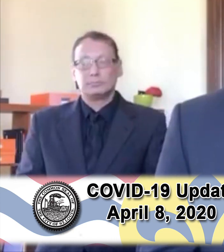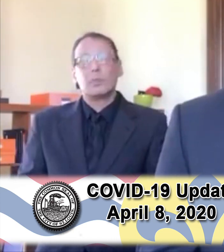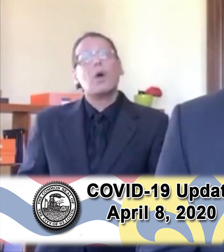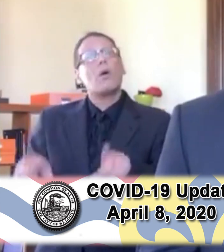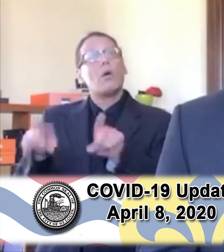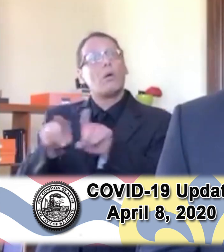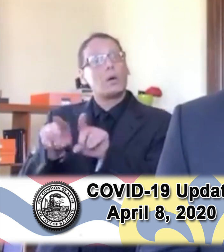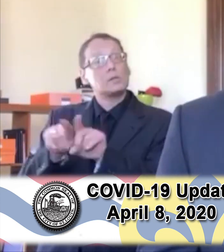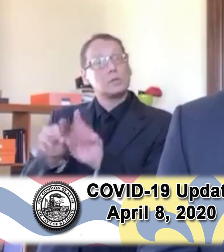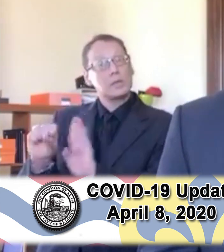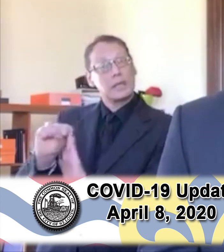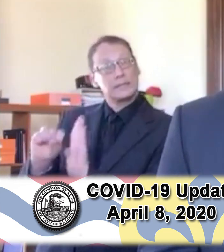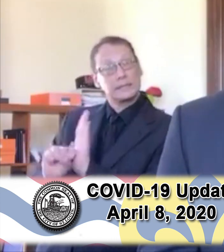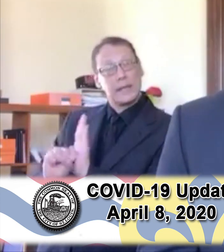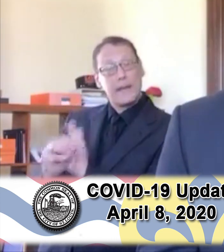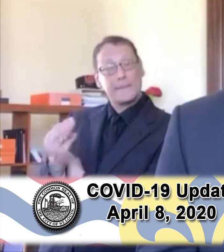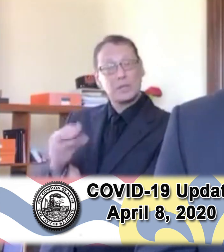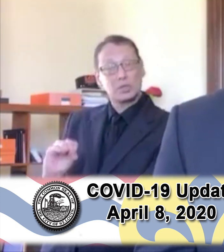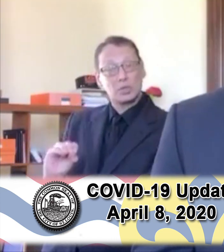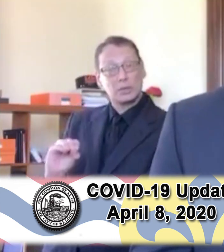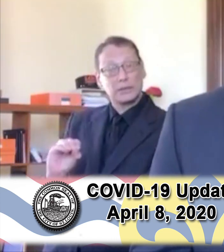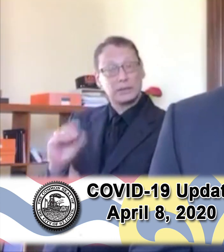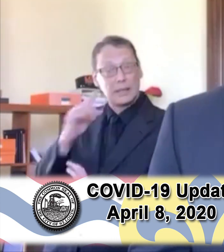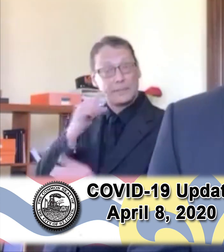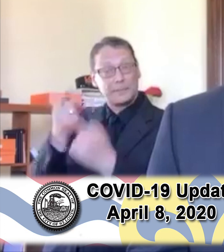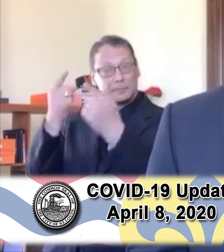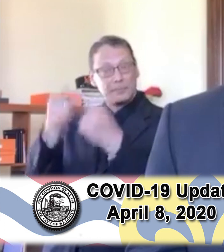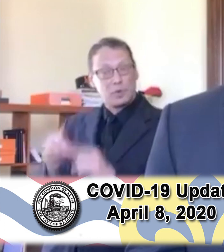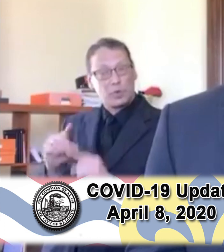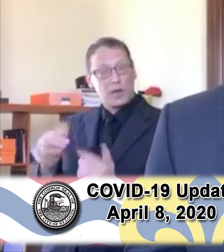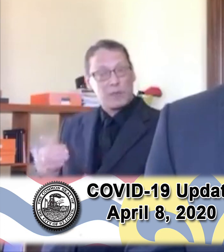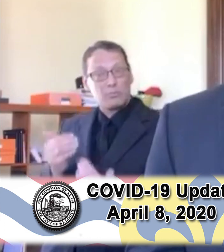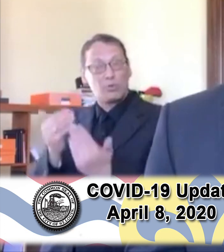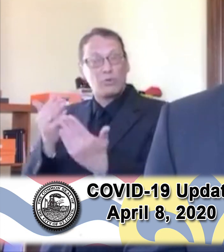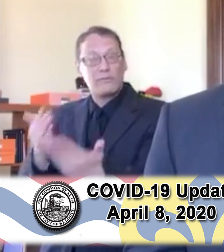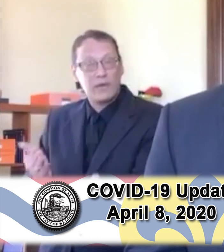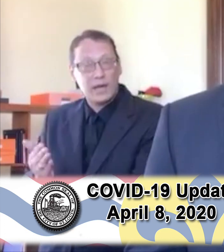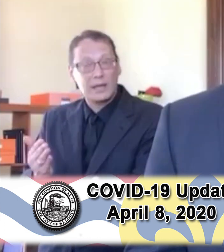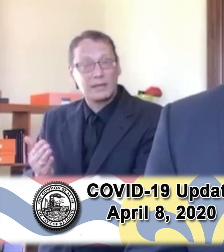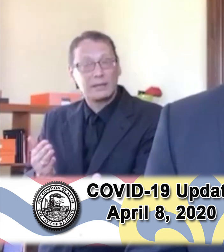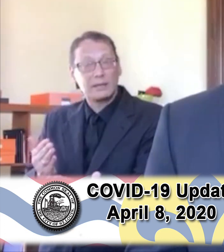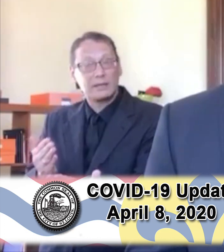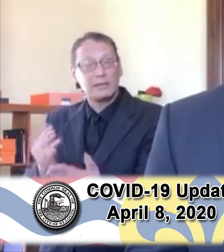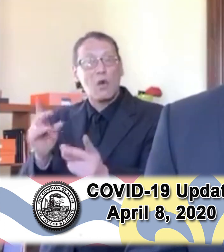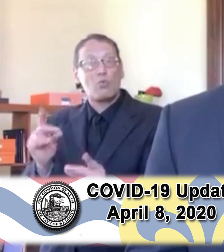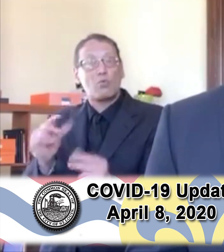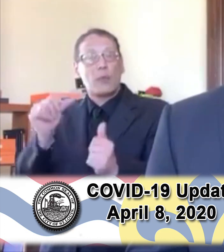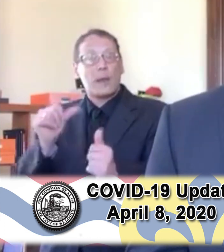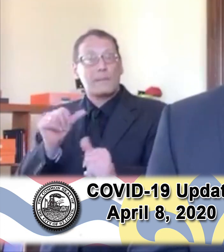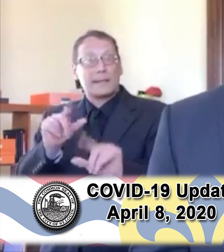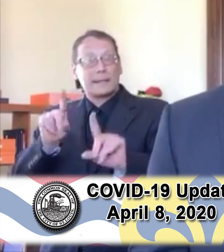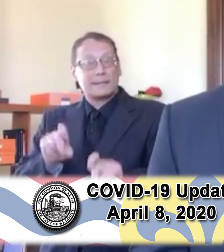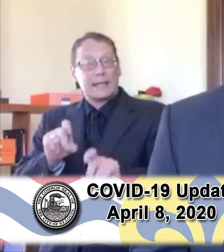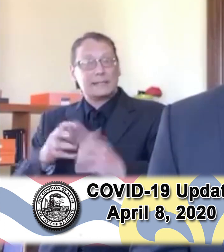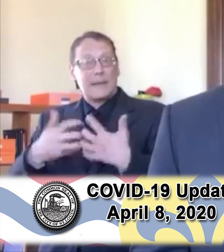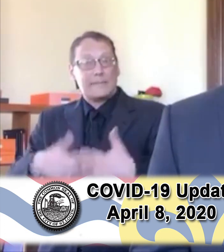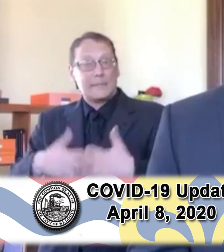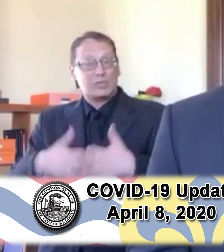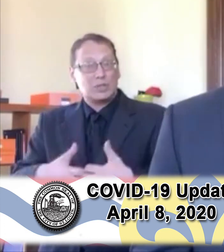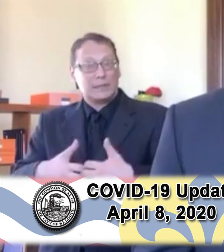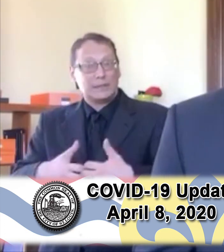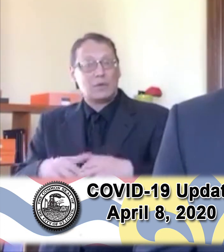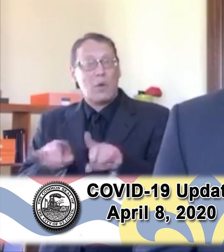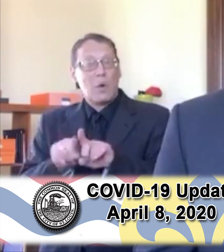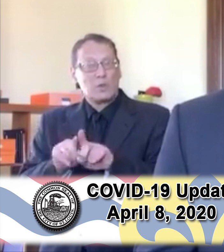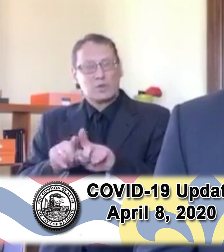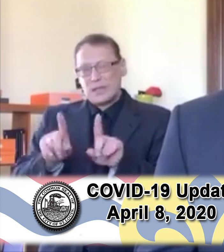with the state. The state has agreed to provide the city of St. Louis with an Abbott rapid test machine, as well as cartridges.